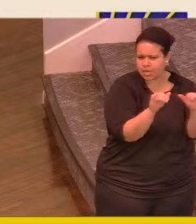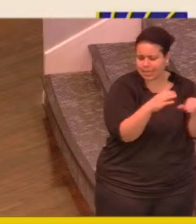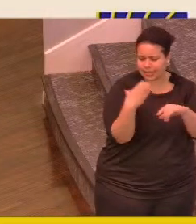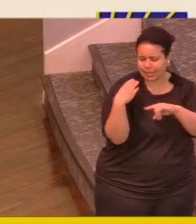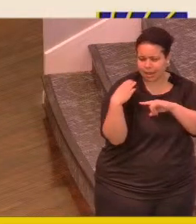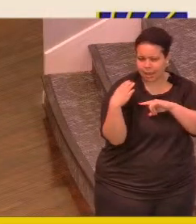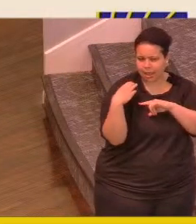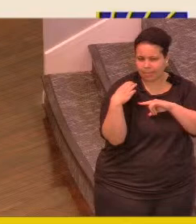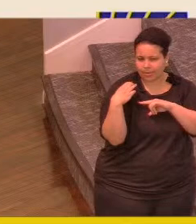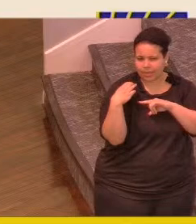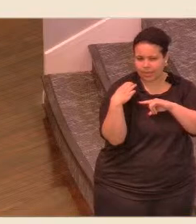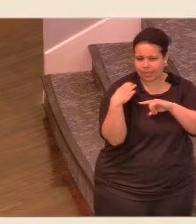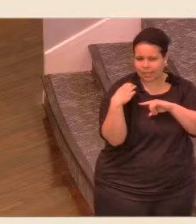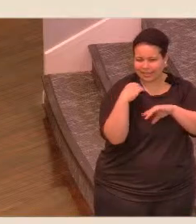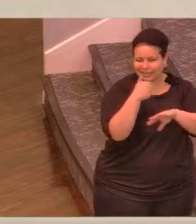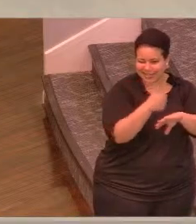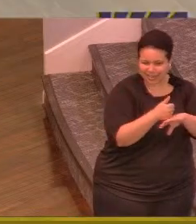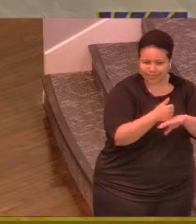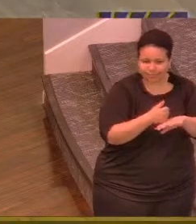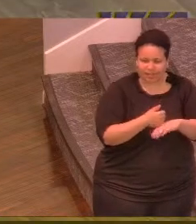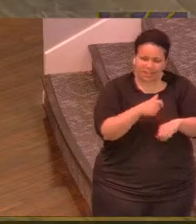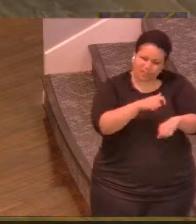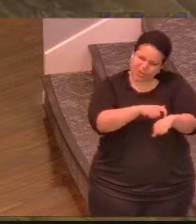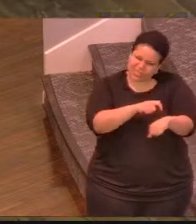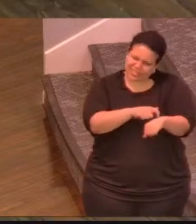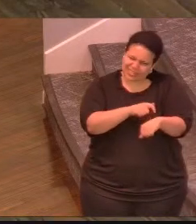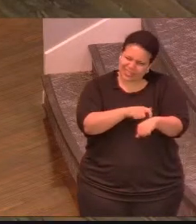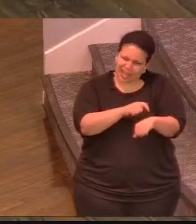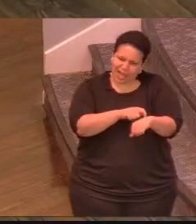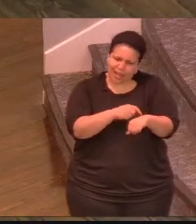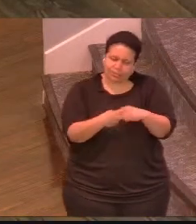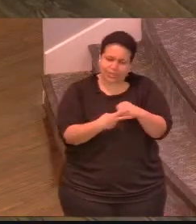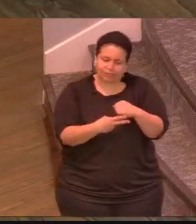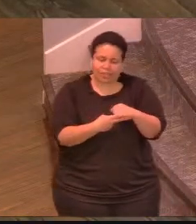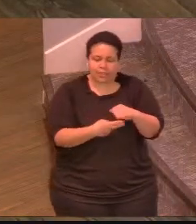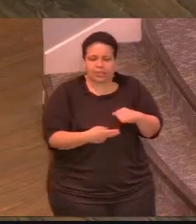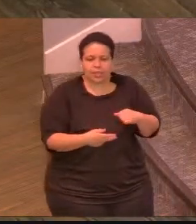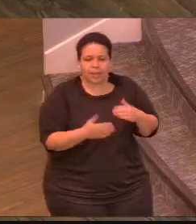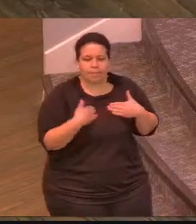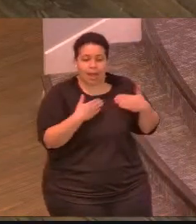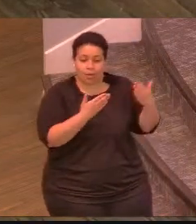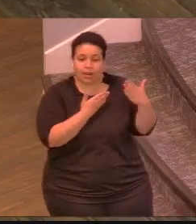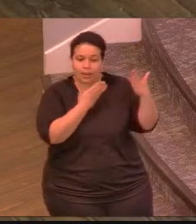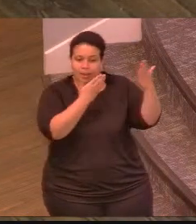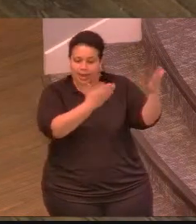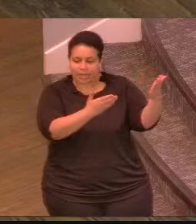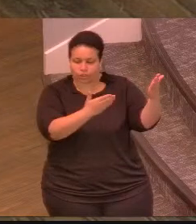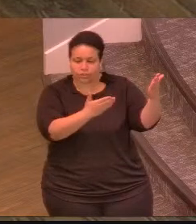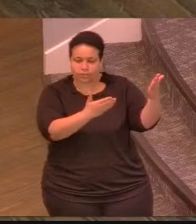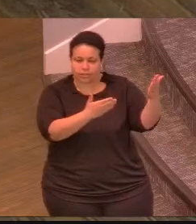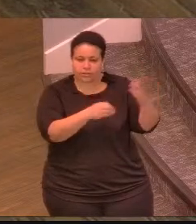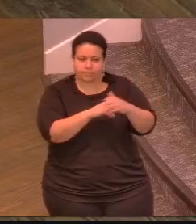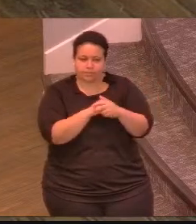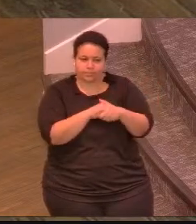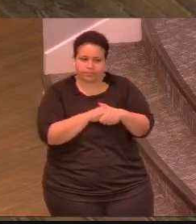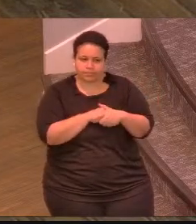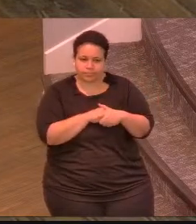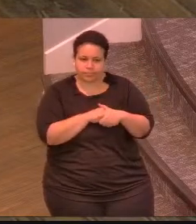for time's sake tonight, my recommendation is stemming from